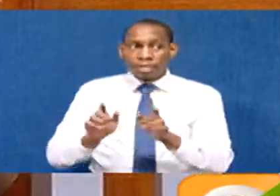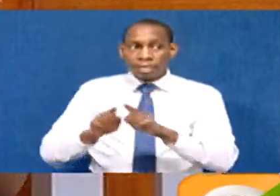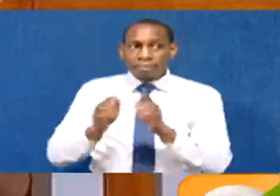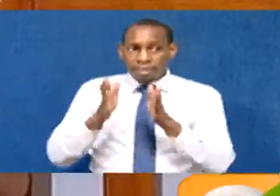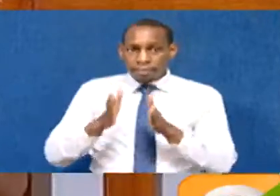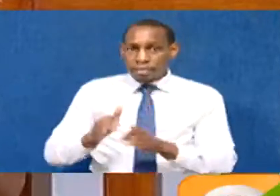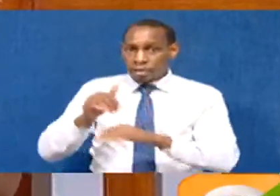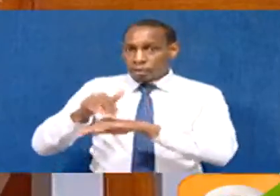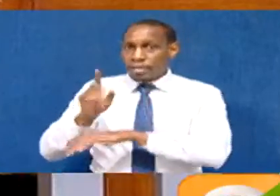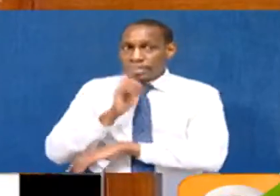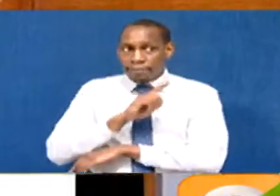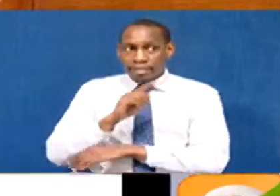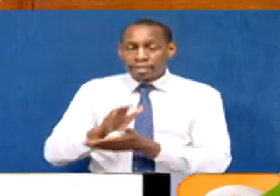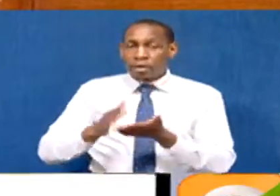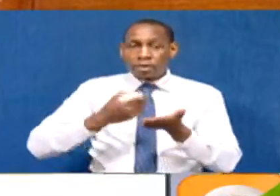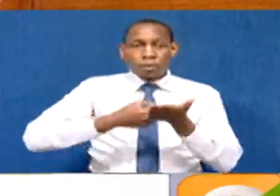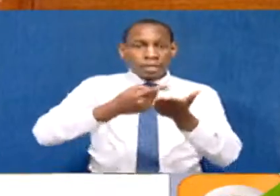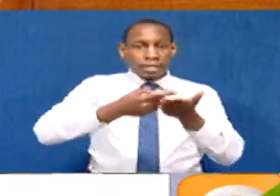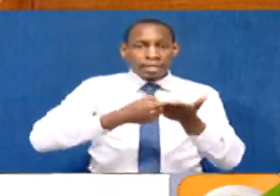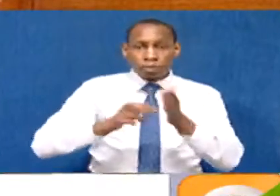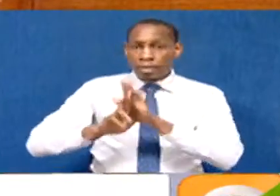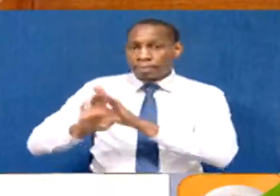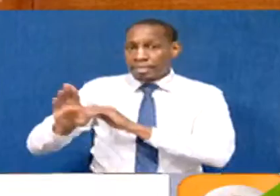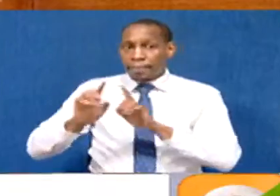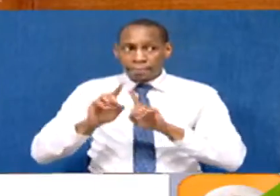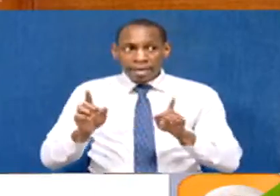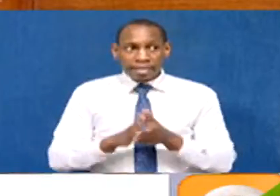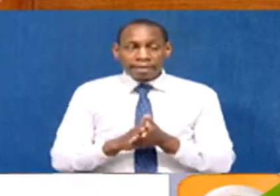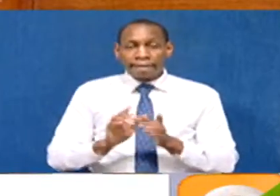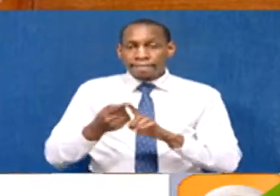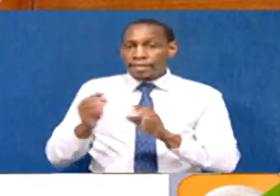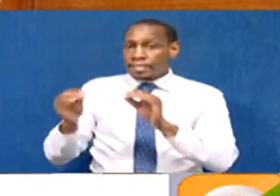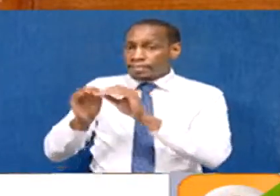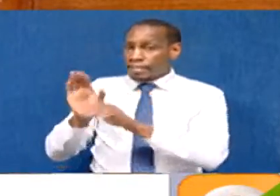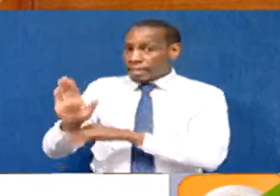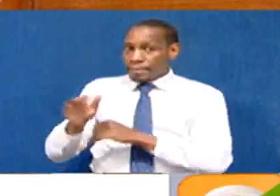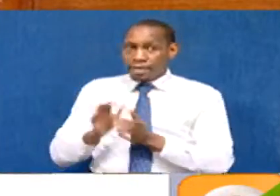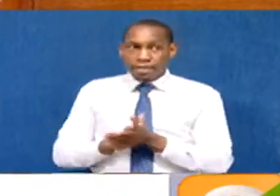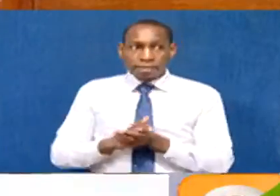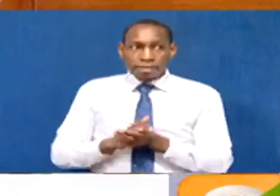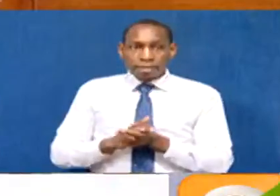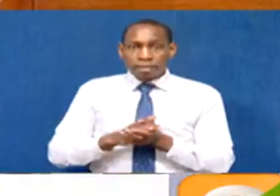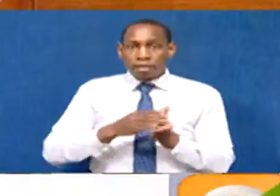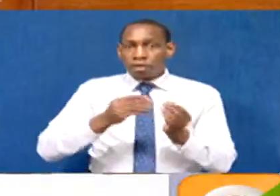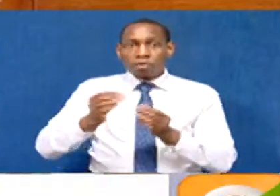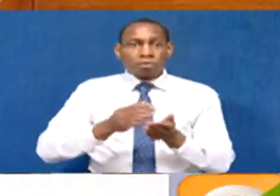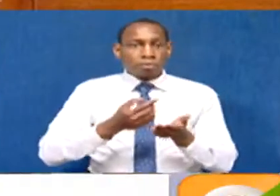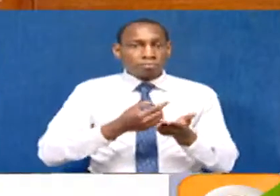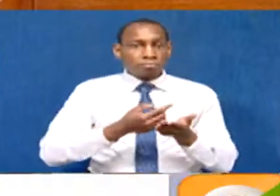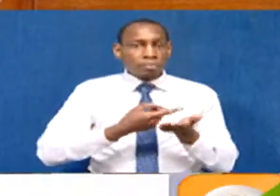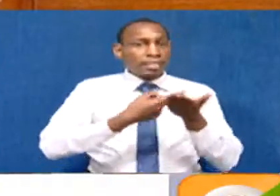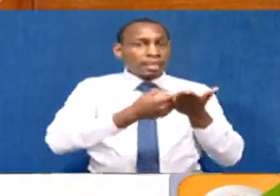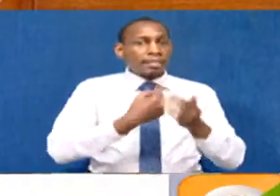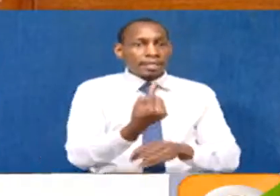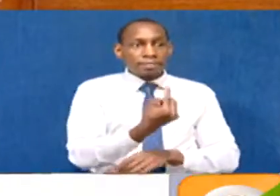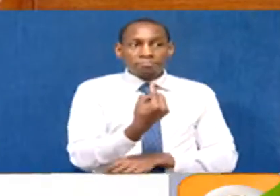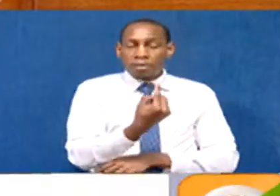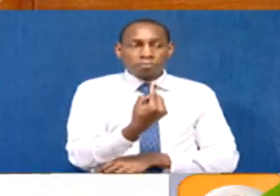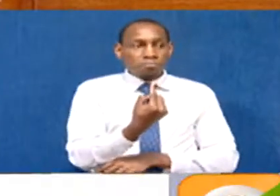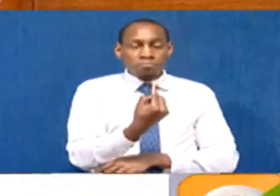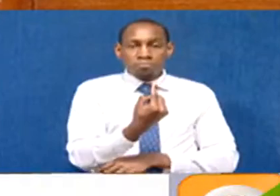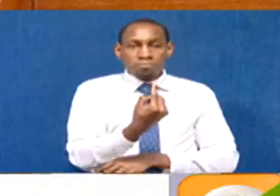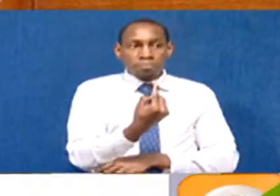person to be sent to go and negotiate. But have a meeting first. Don't go finish the business and then come and tell